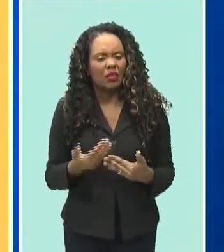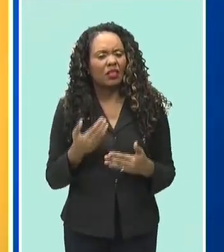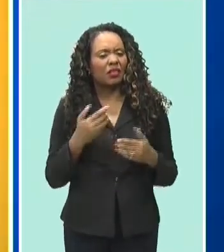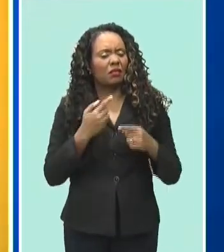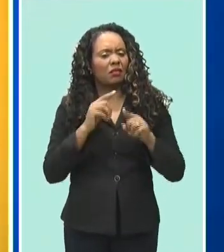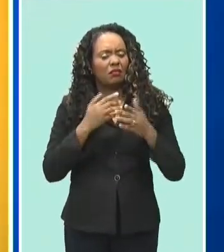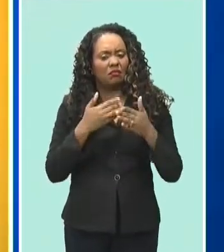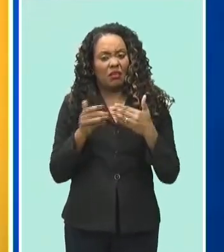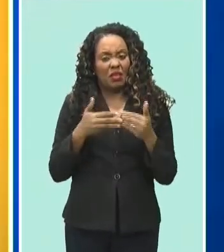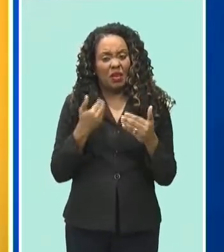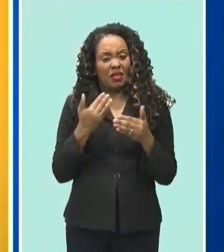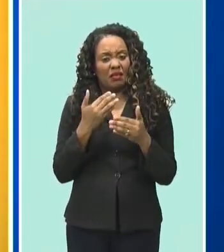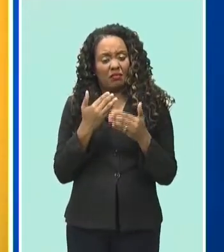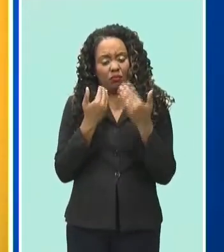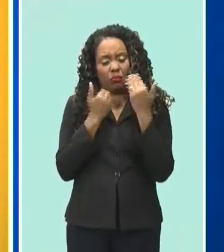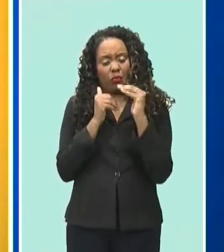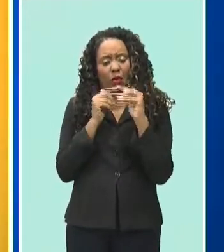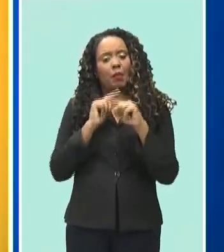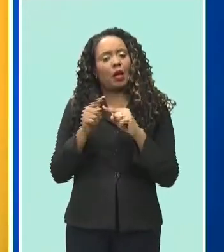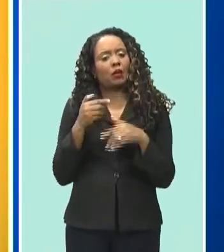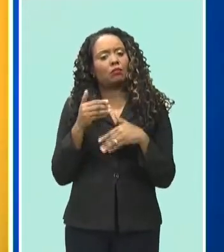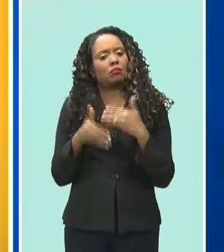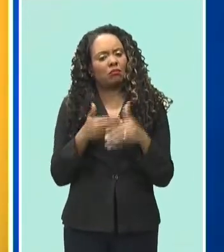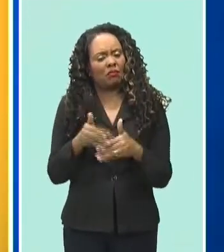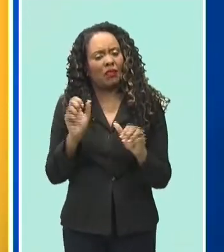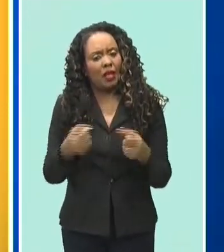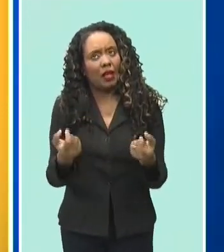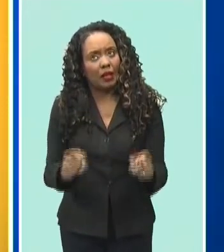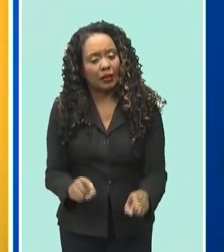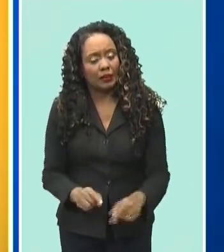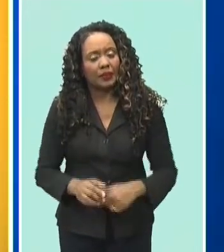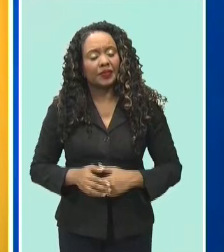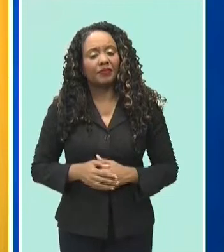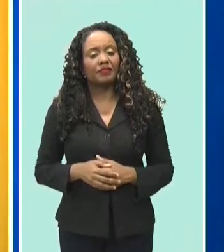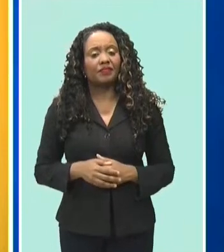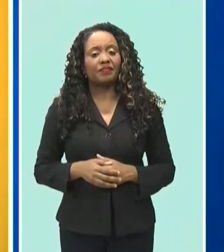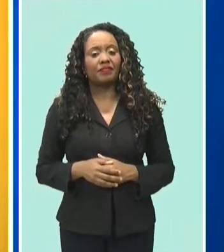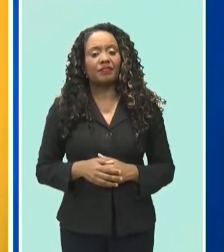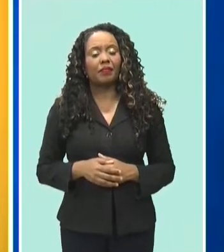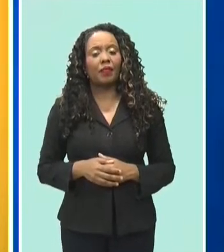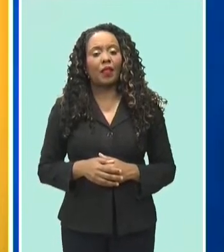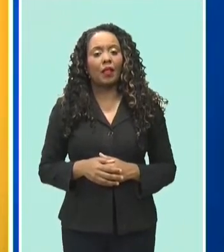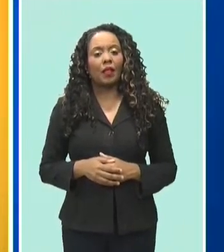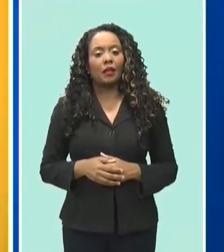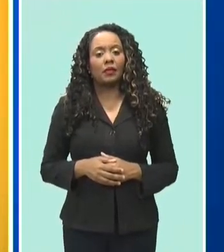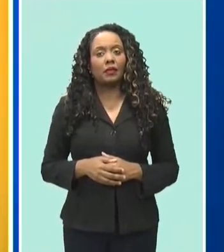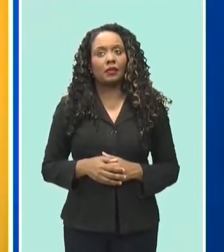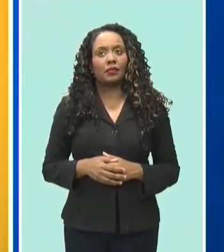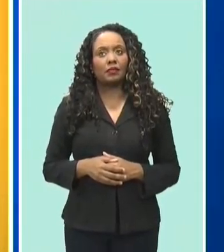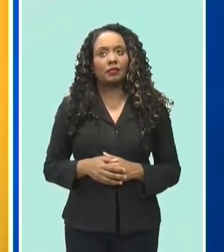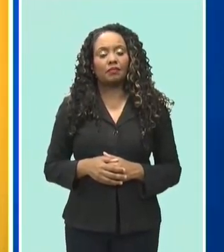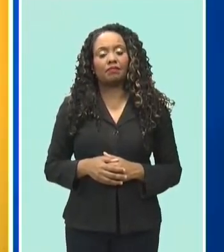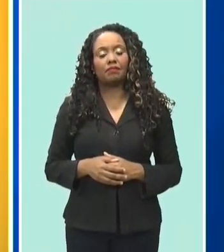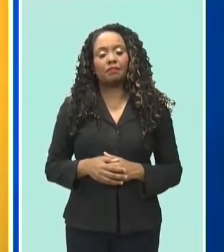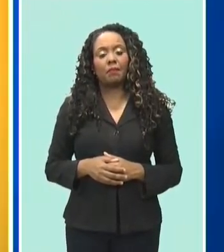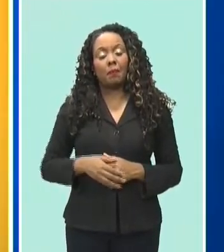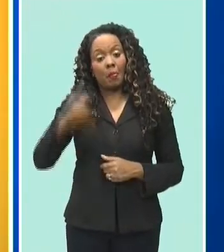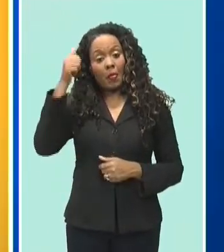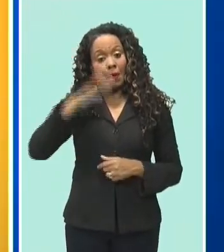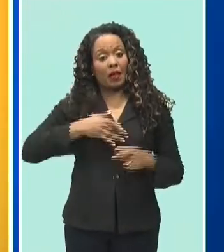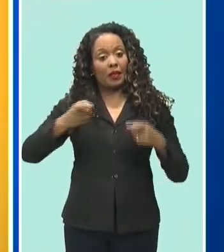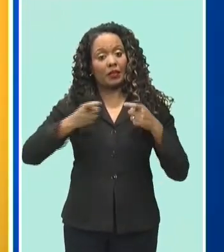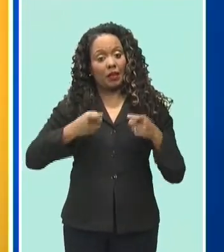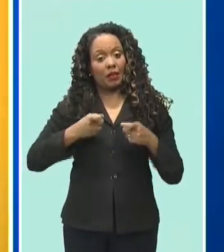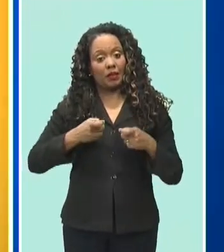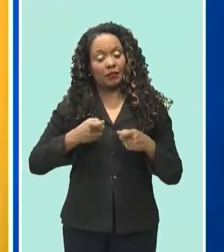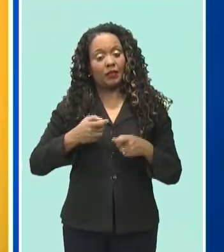constraints. Such was the interest, the passion with which he certainly felt about this exercise, and